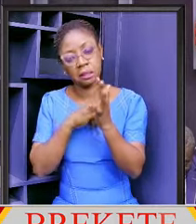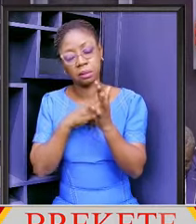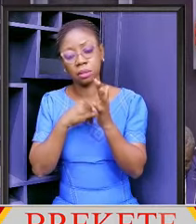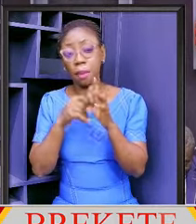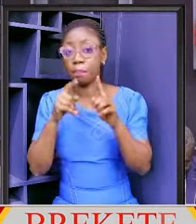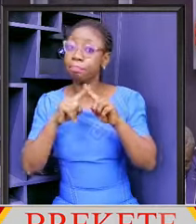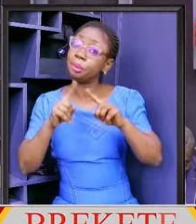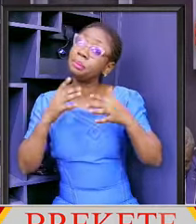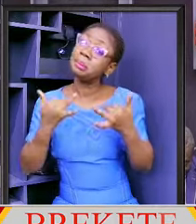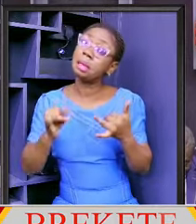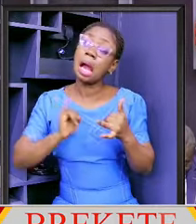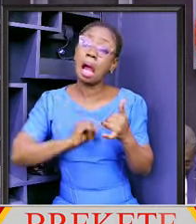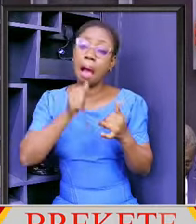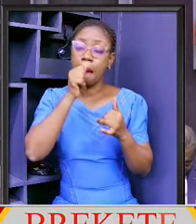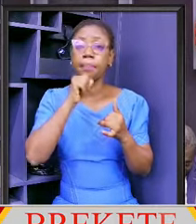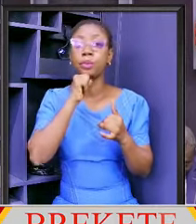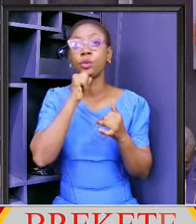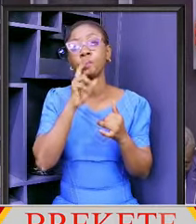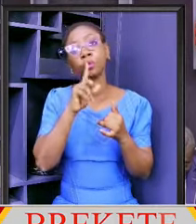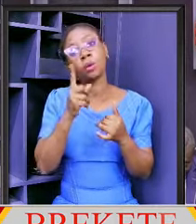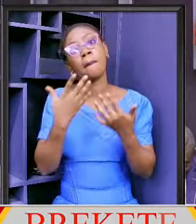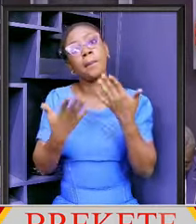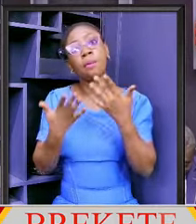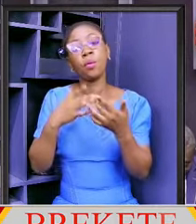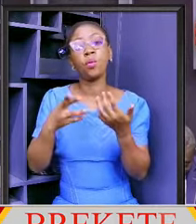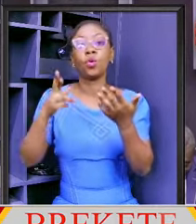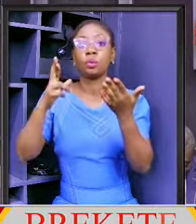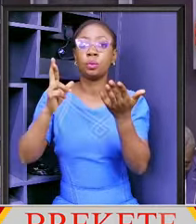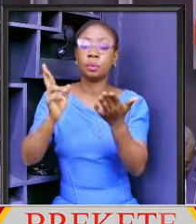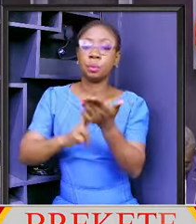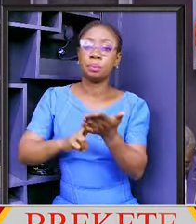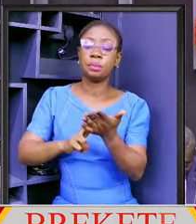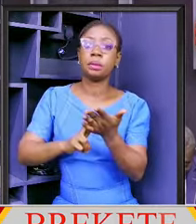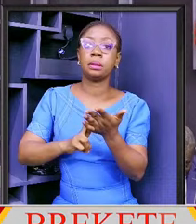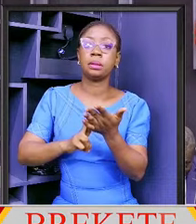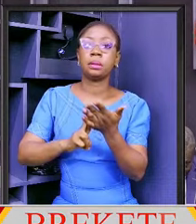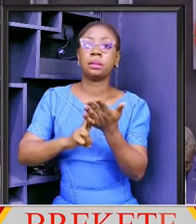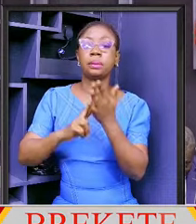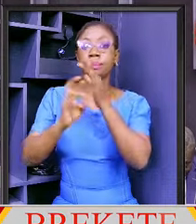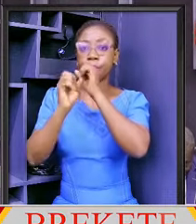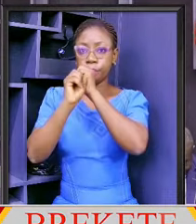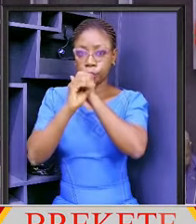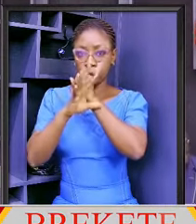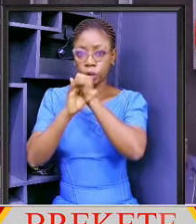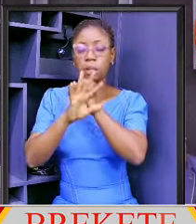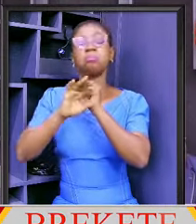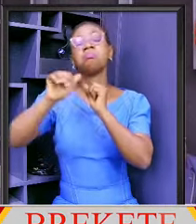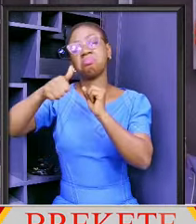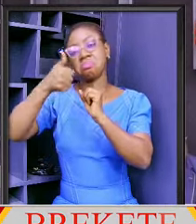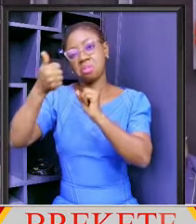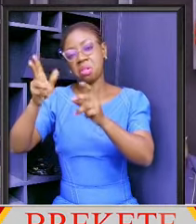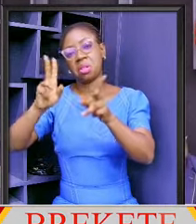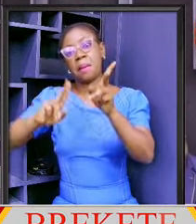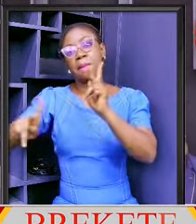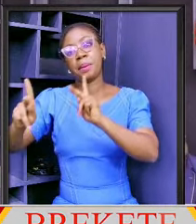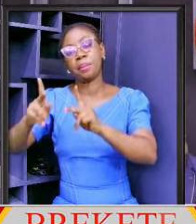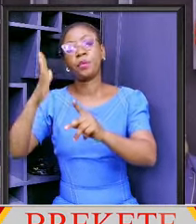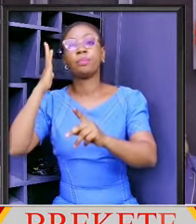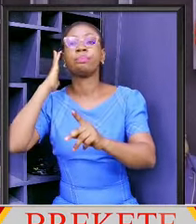Maybe when we want to repeat broadcast, other people go hear those things where I explain